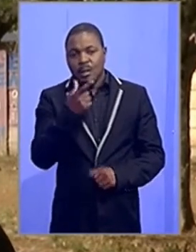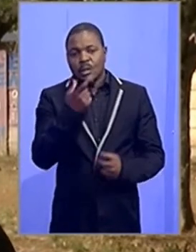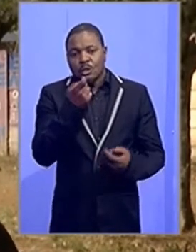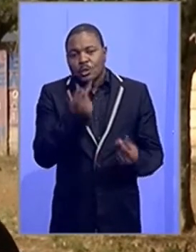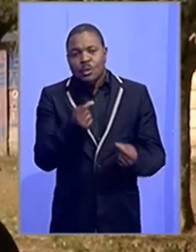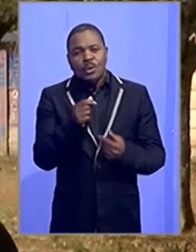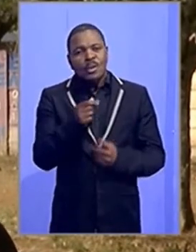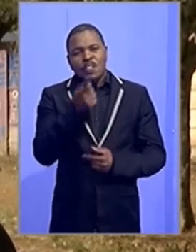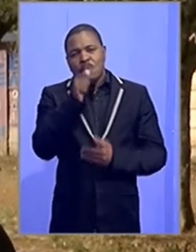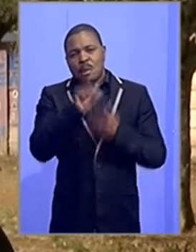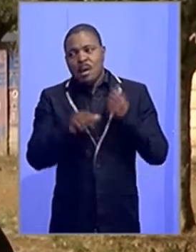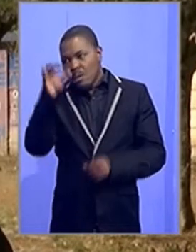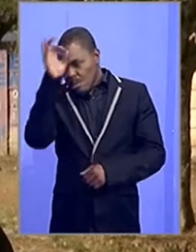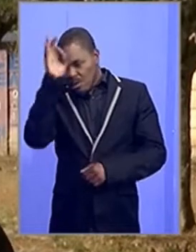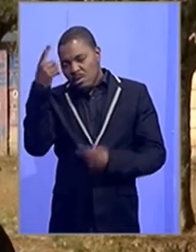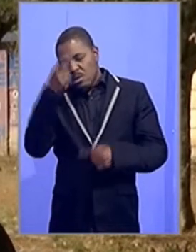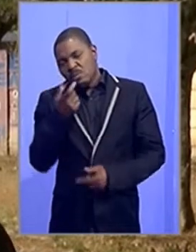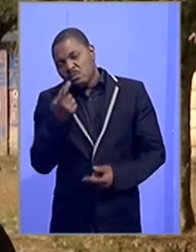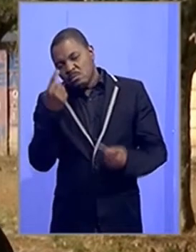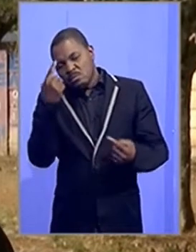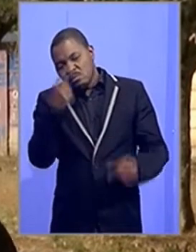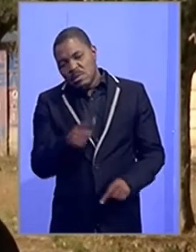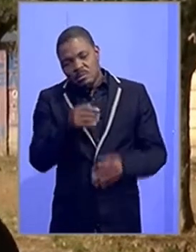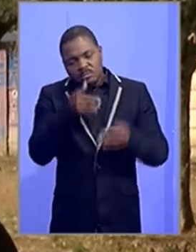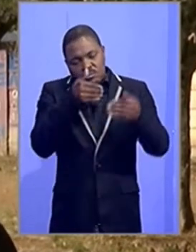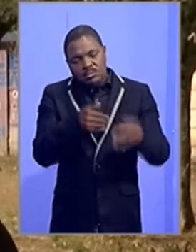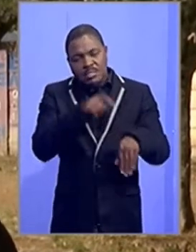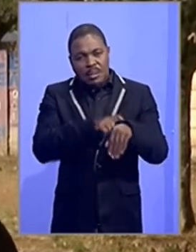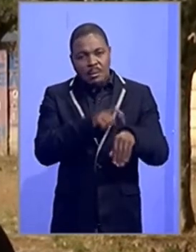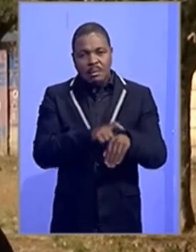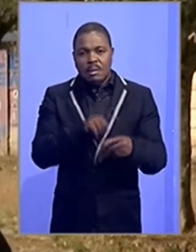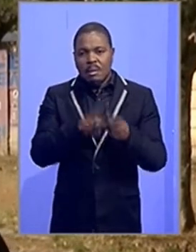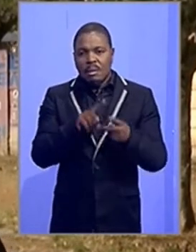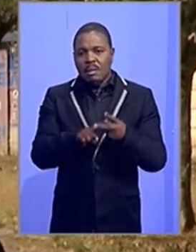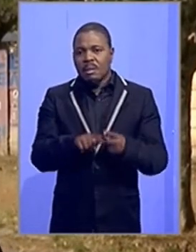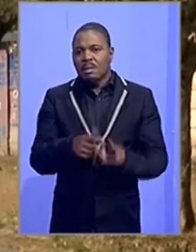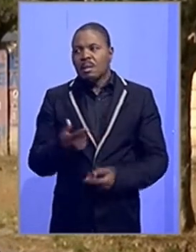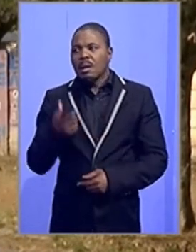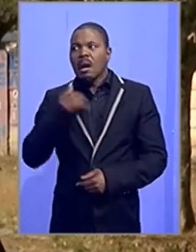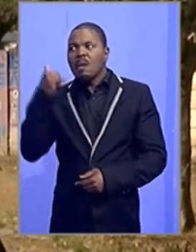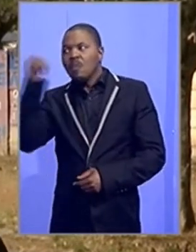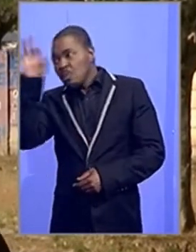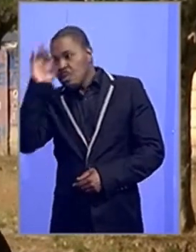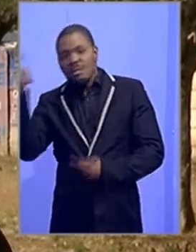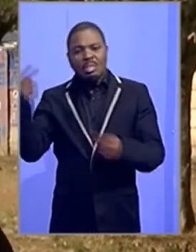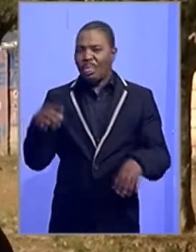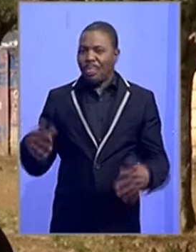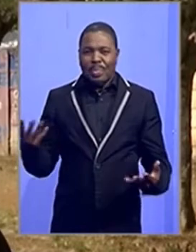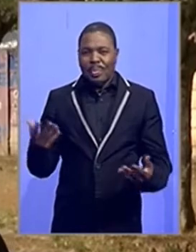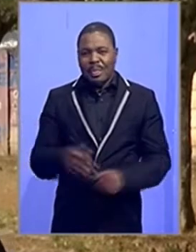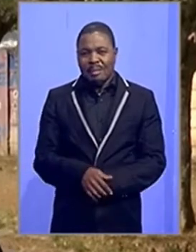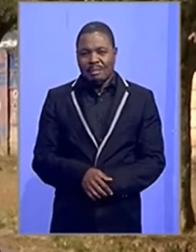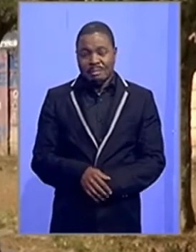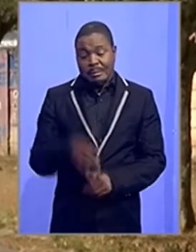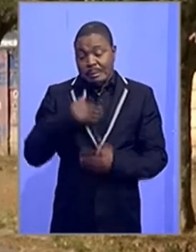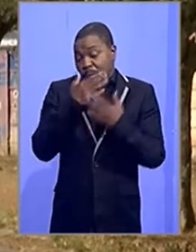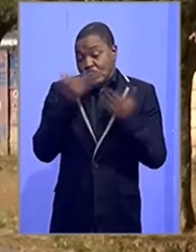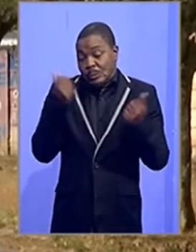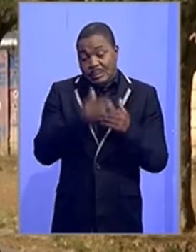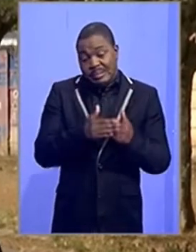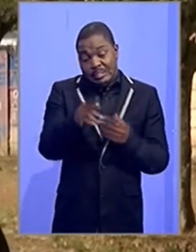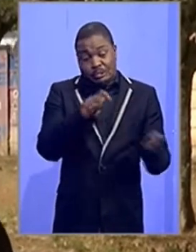and the police only came like this one time. They usually don't even come out when we call. So. It's not, I don't know if there's going to be